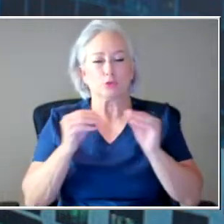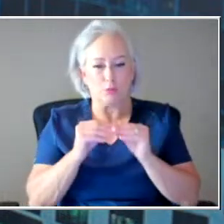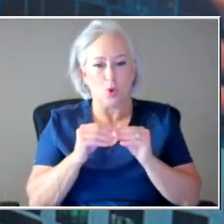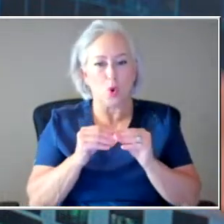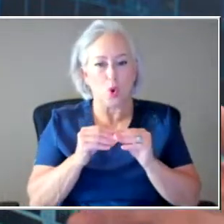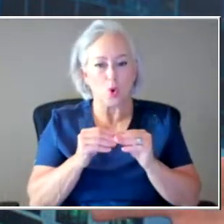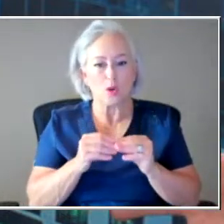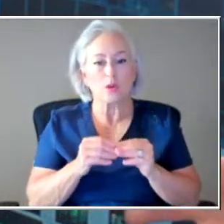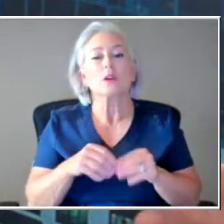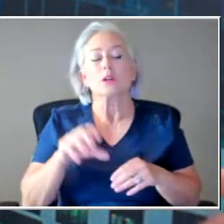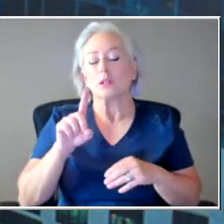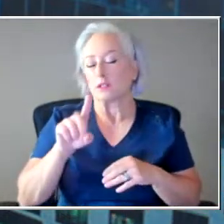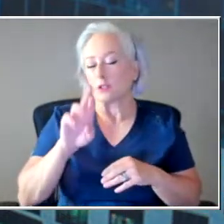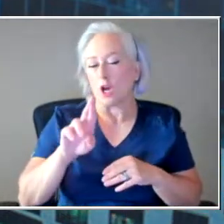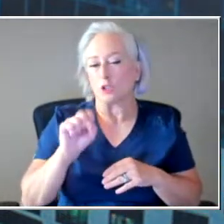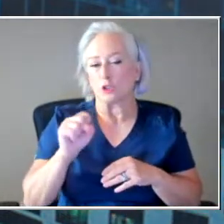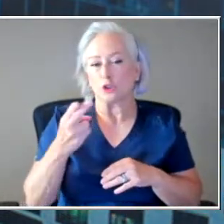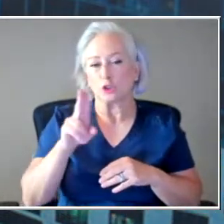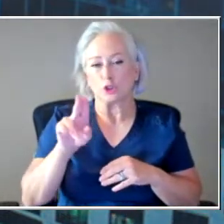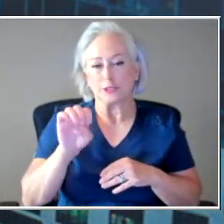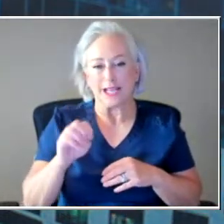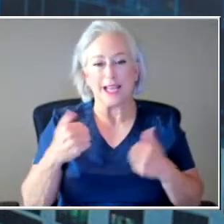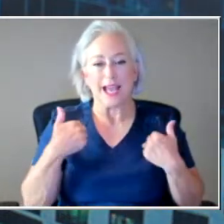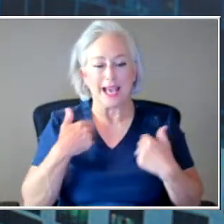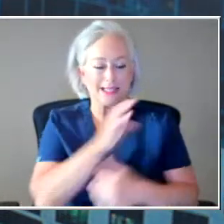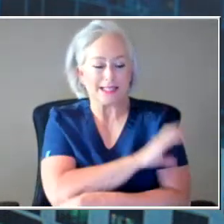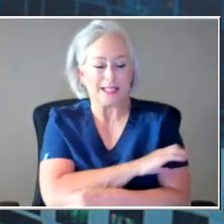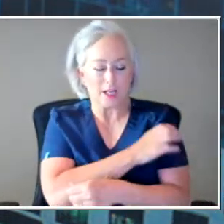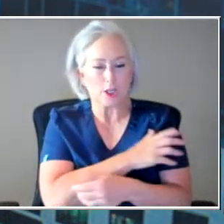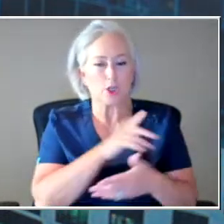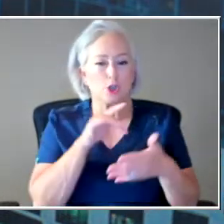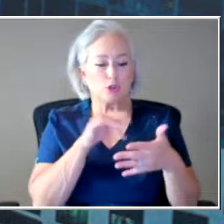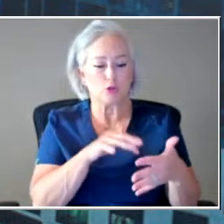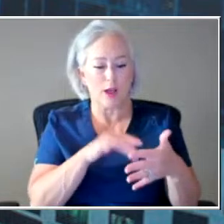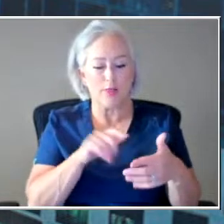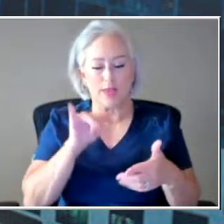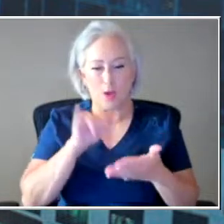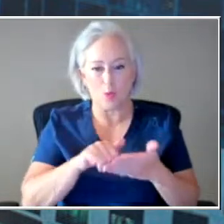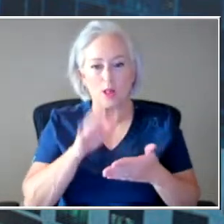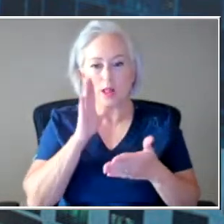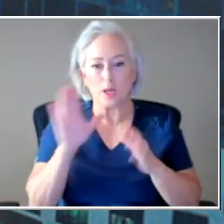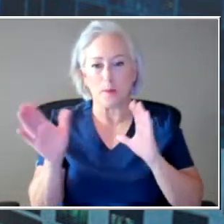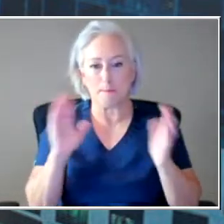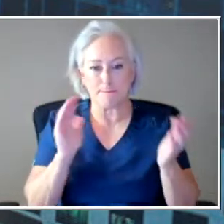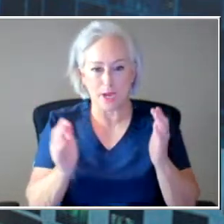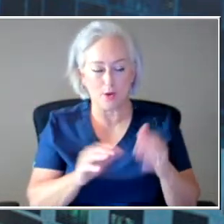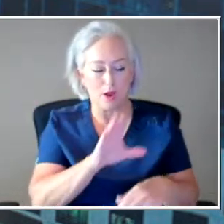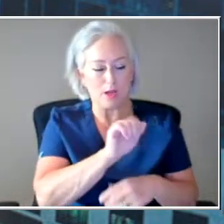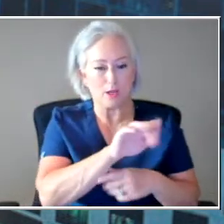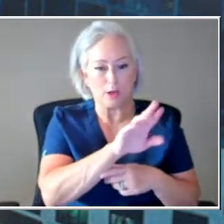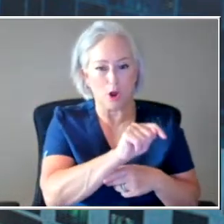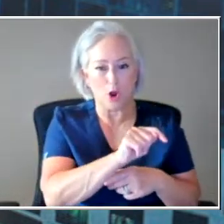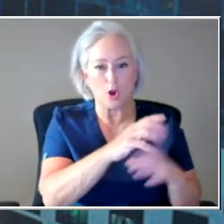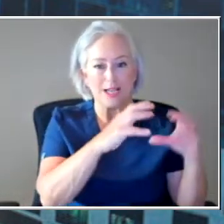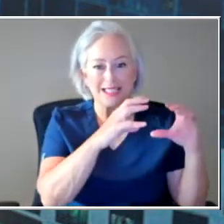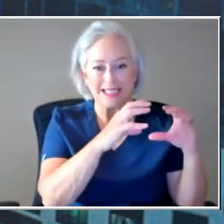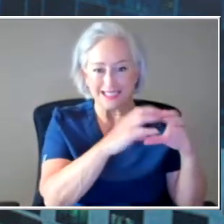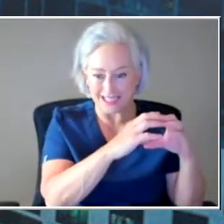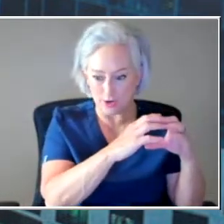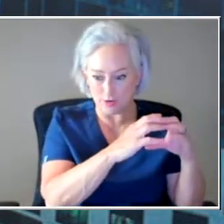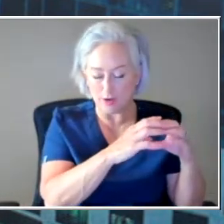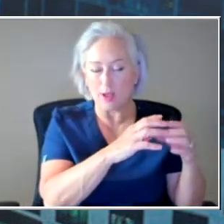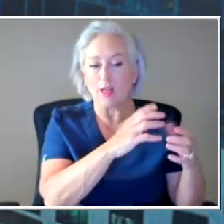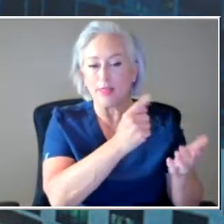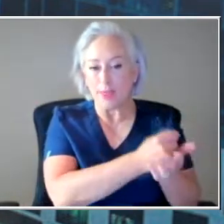that. And she has a clinical trial soon that will compare CAR T-cell therapy directly to stem cell transplantation